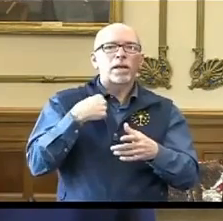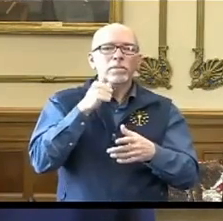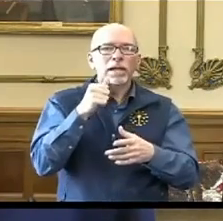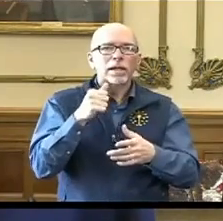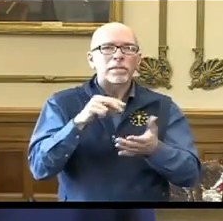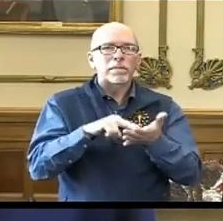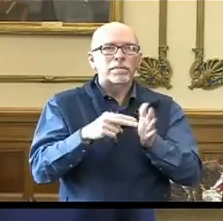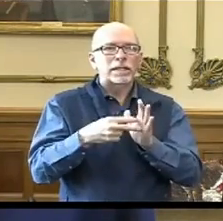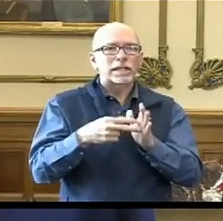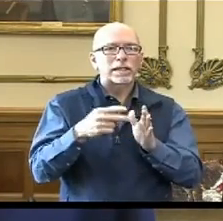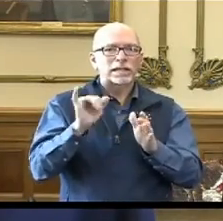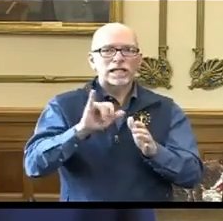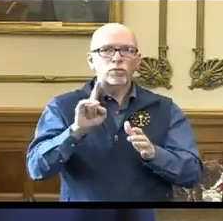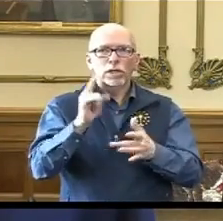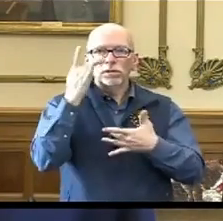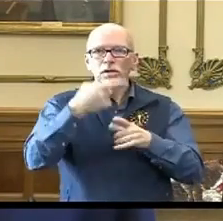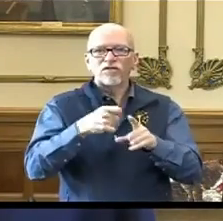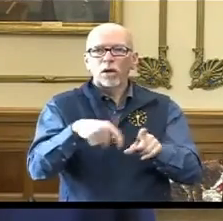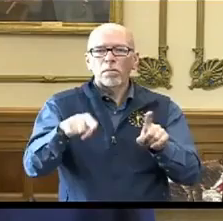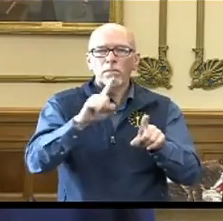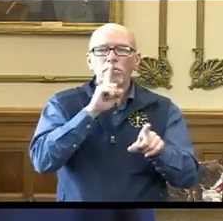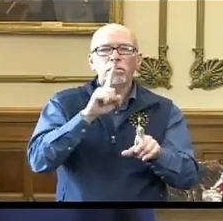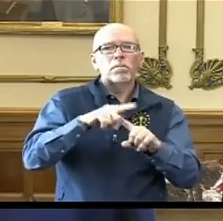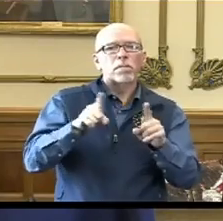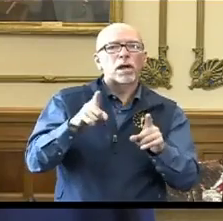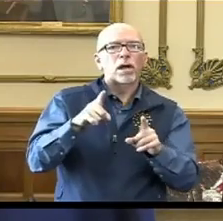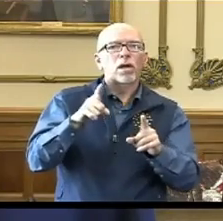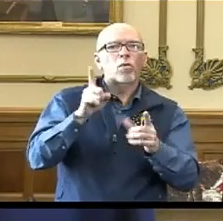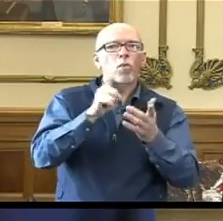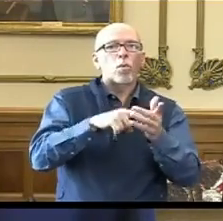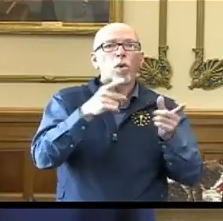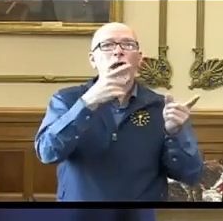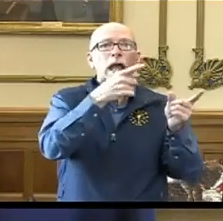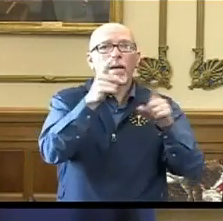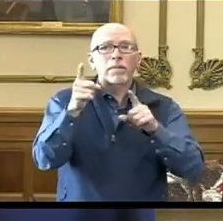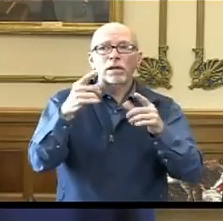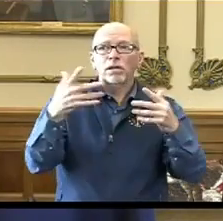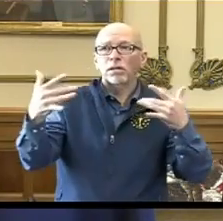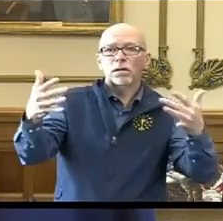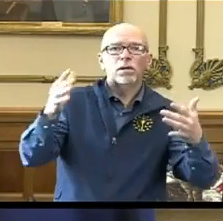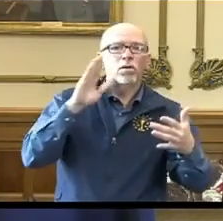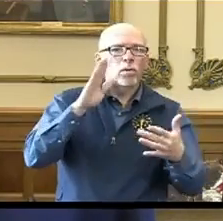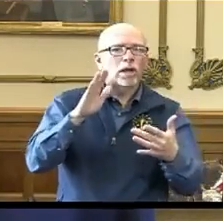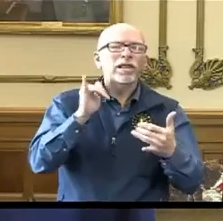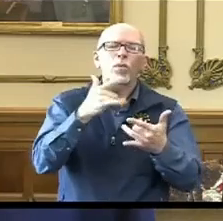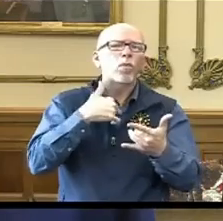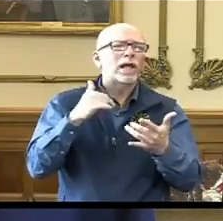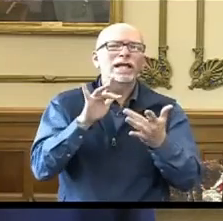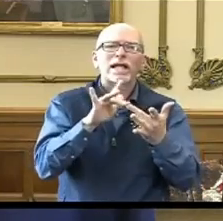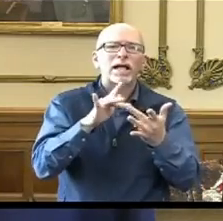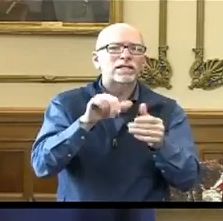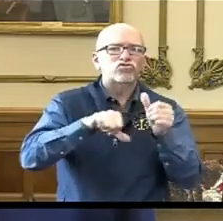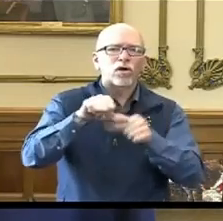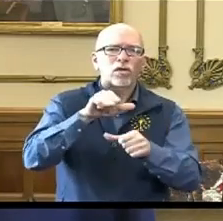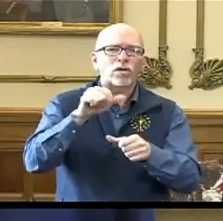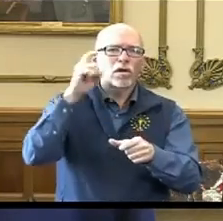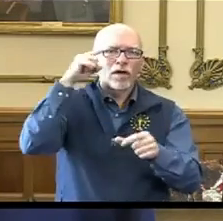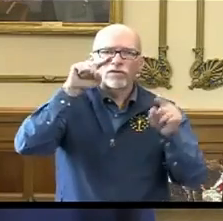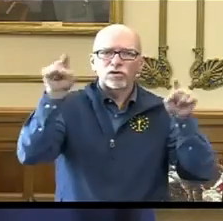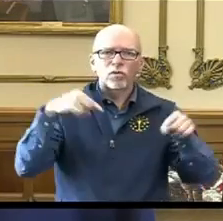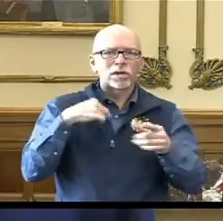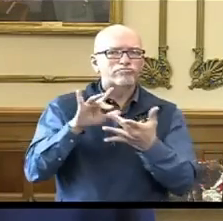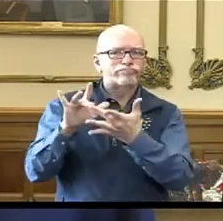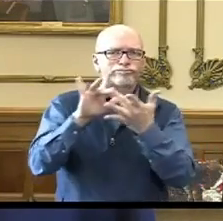that it is, but it will factor in, and that's why we stay in contact with one another. That's why we're